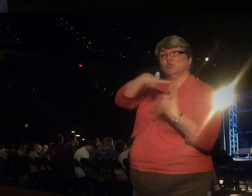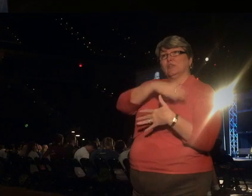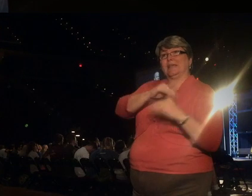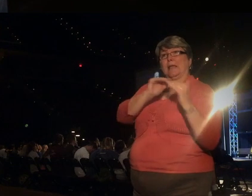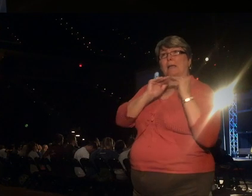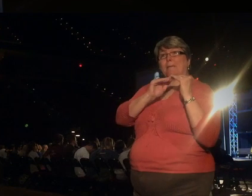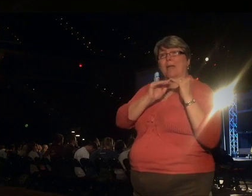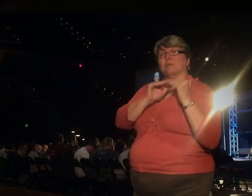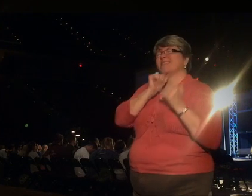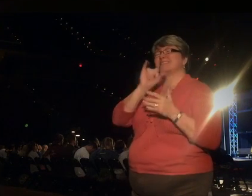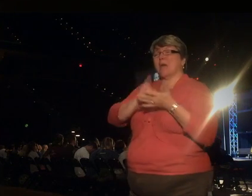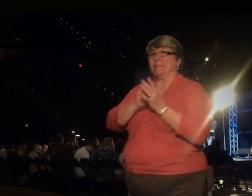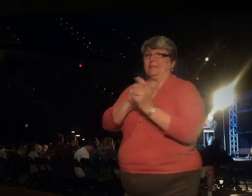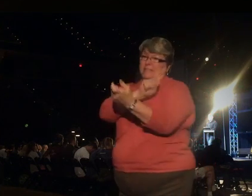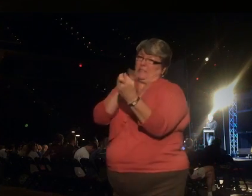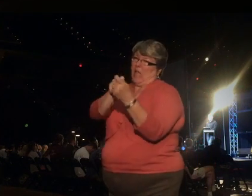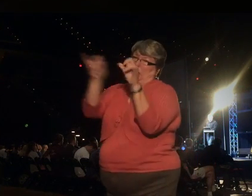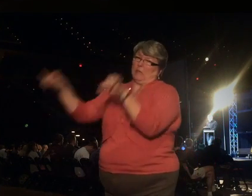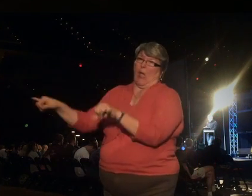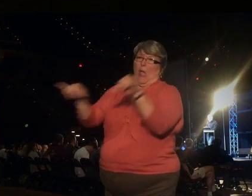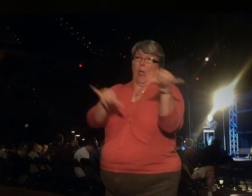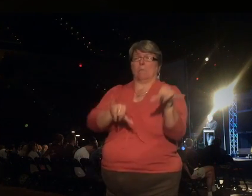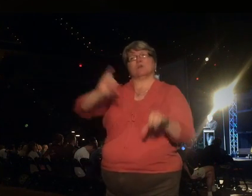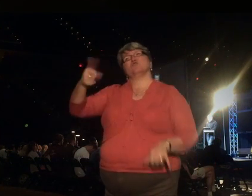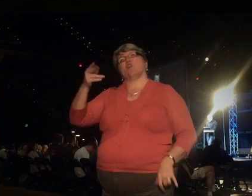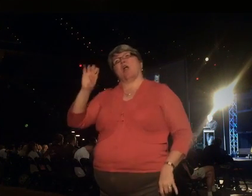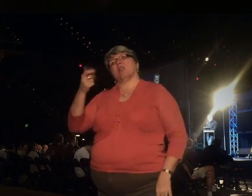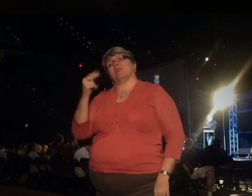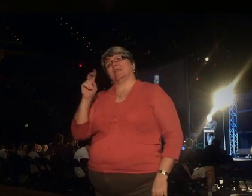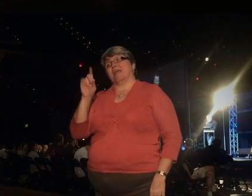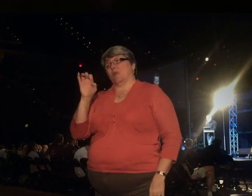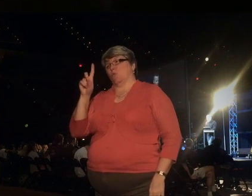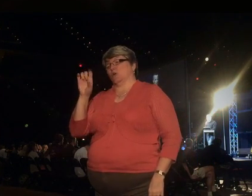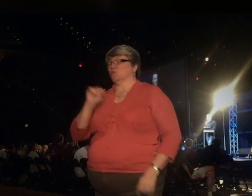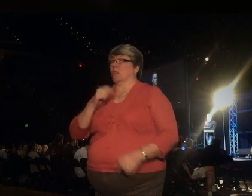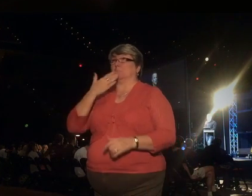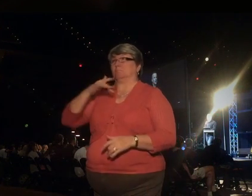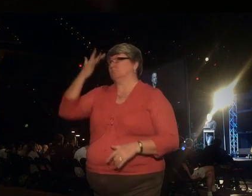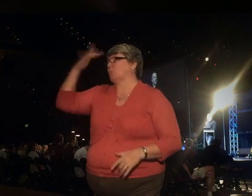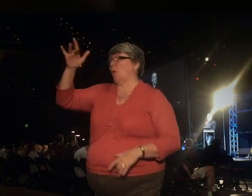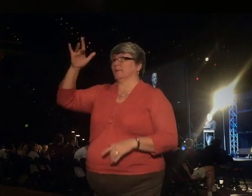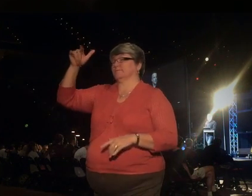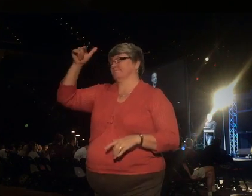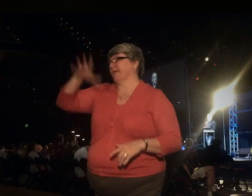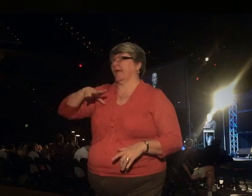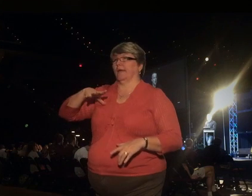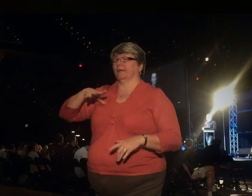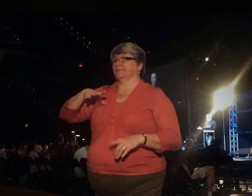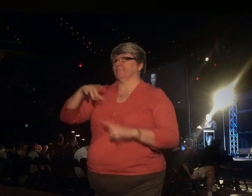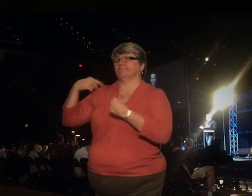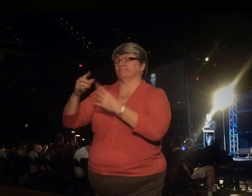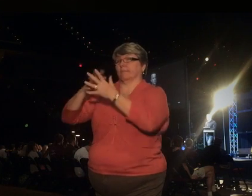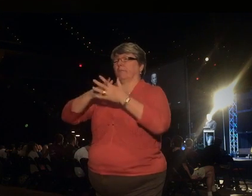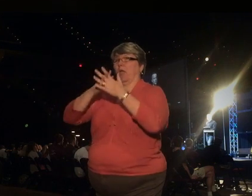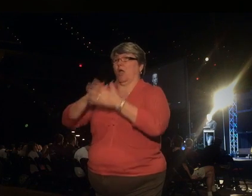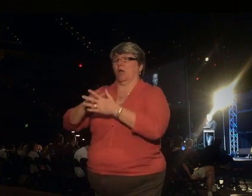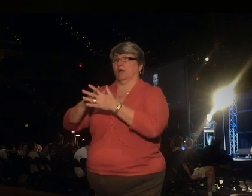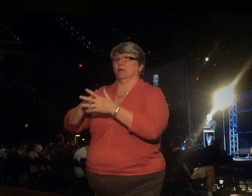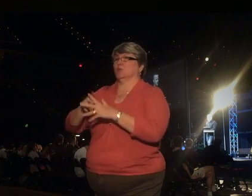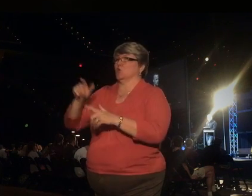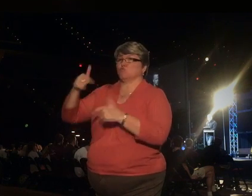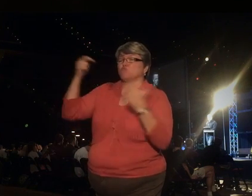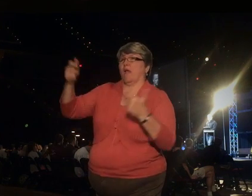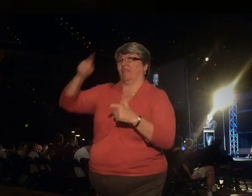identical. Jonathan Edwards, one of the greatest minds in America's ever produced, the great theologian Jonathan Edwards,